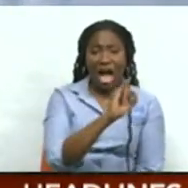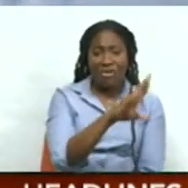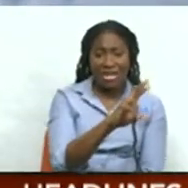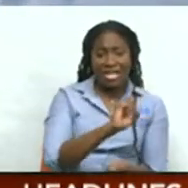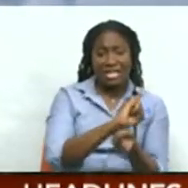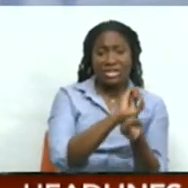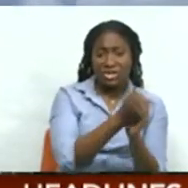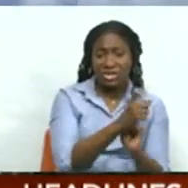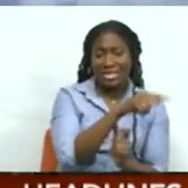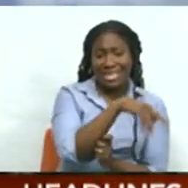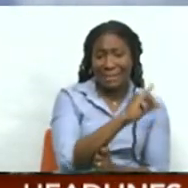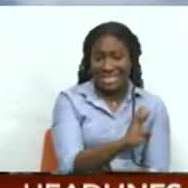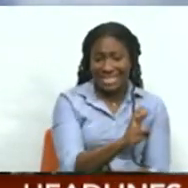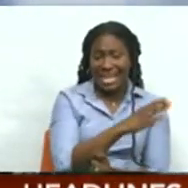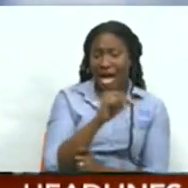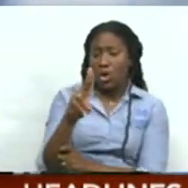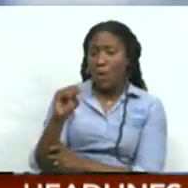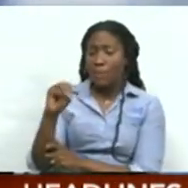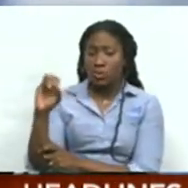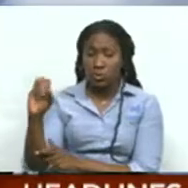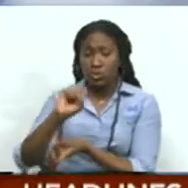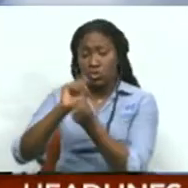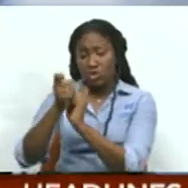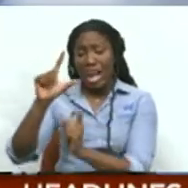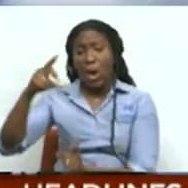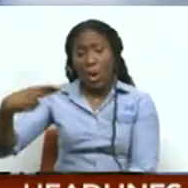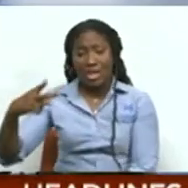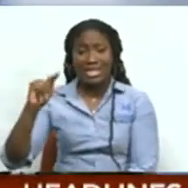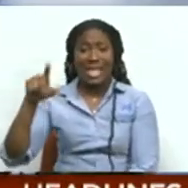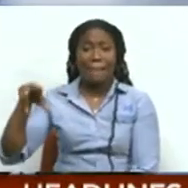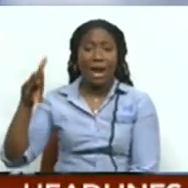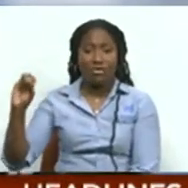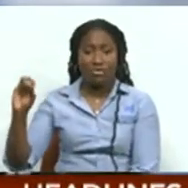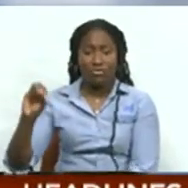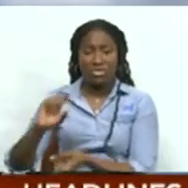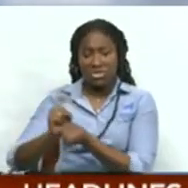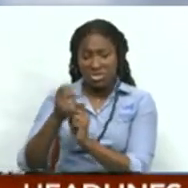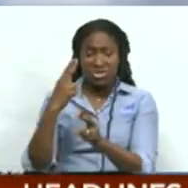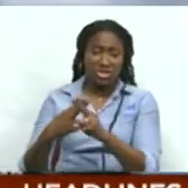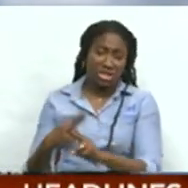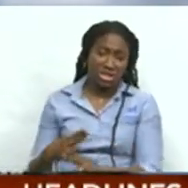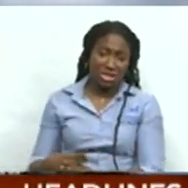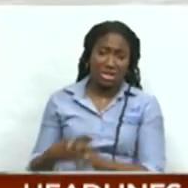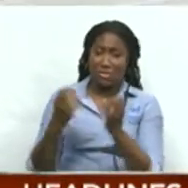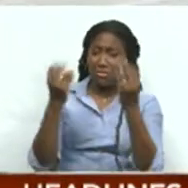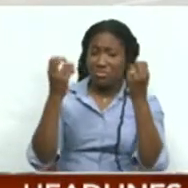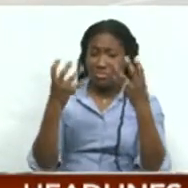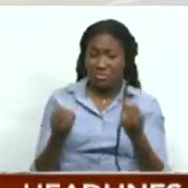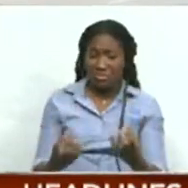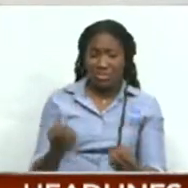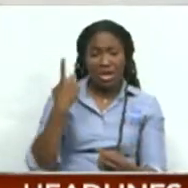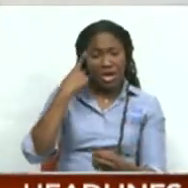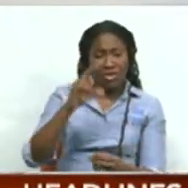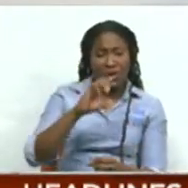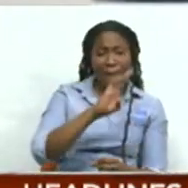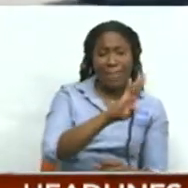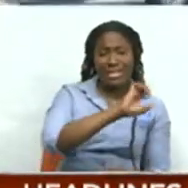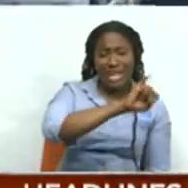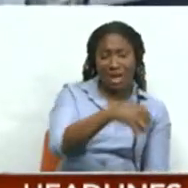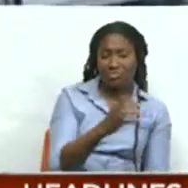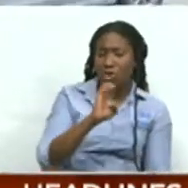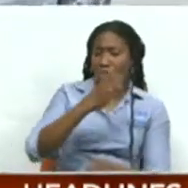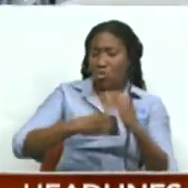and Komoto Manzanilla to La Hokita Talparu. It also recommends creating new polling divisions in Barataria San Juan, Chagones East,